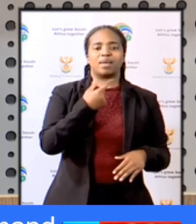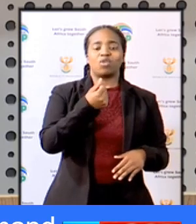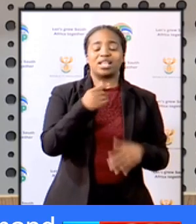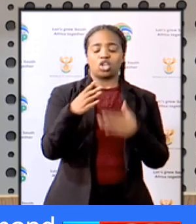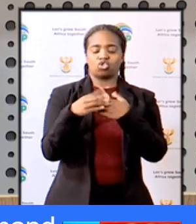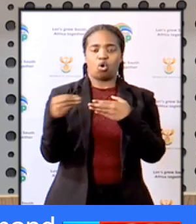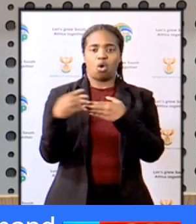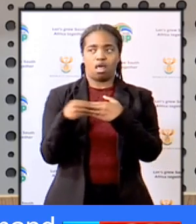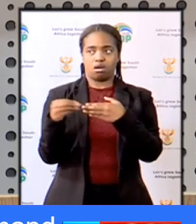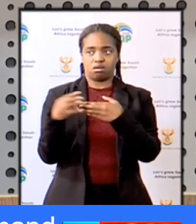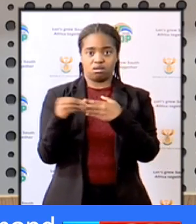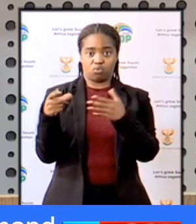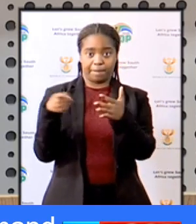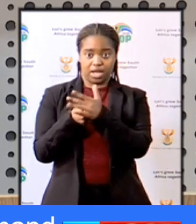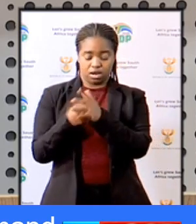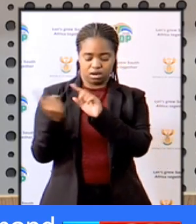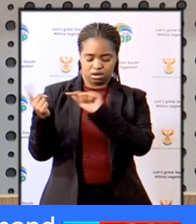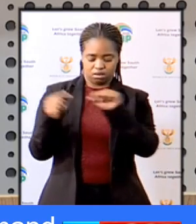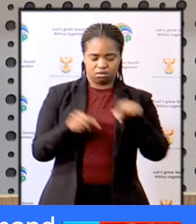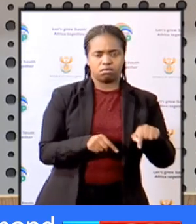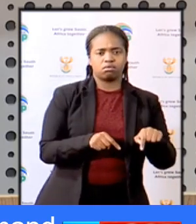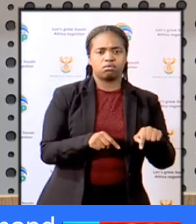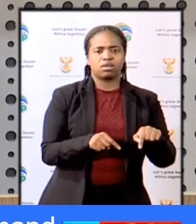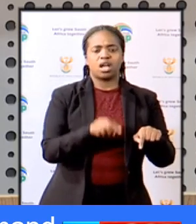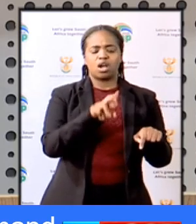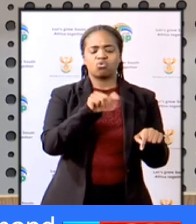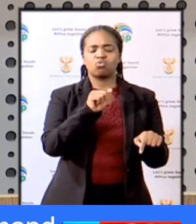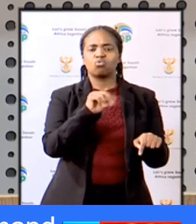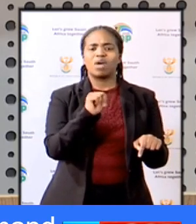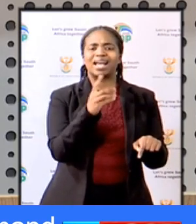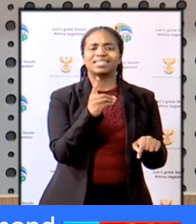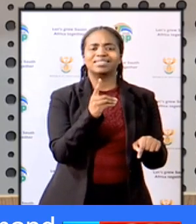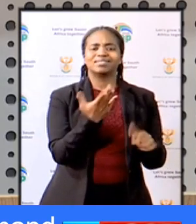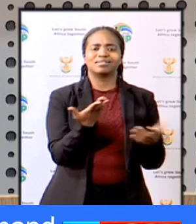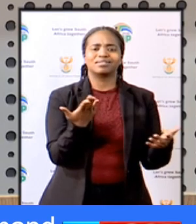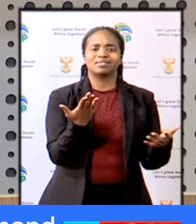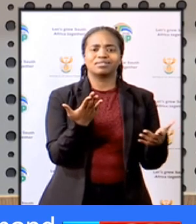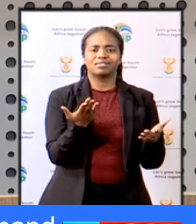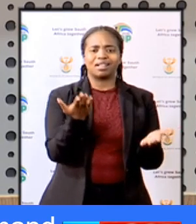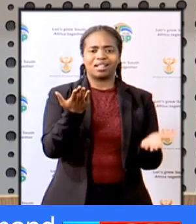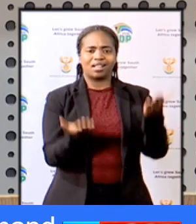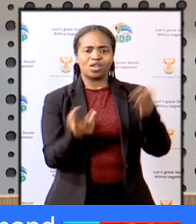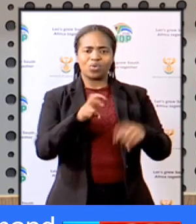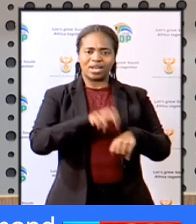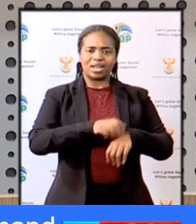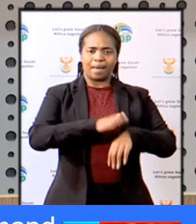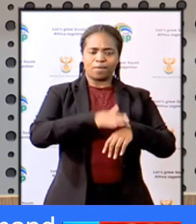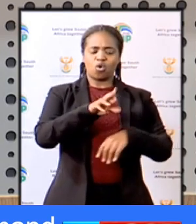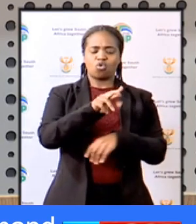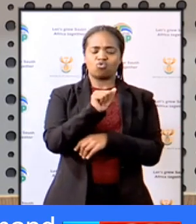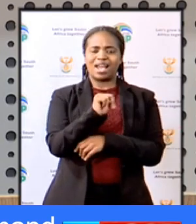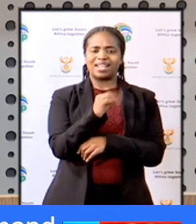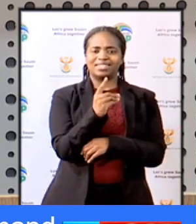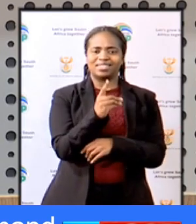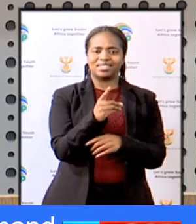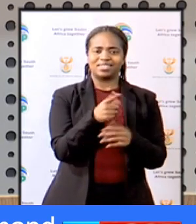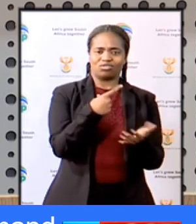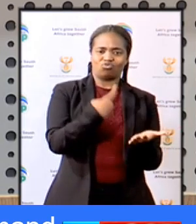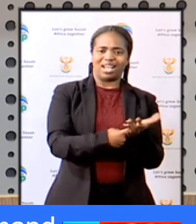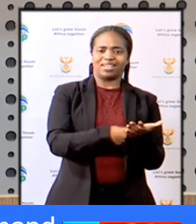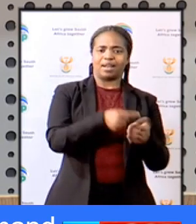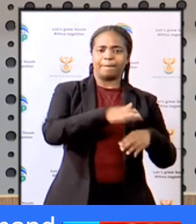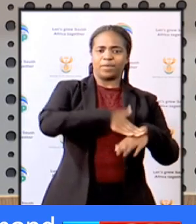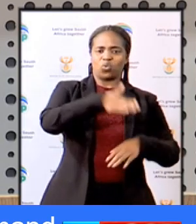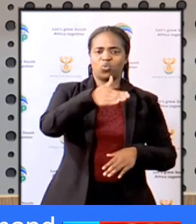dollar, and as the rand value declines against the dollar, you need more rands to buy the same